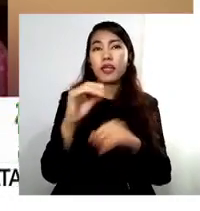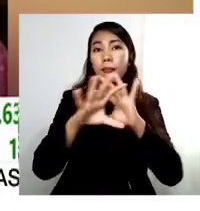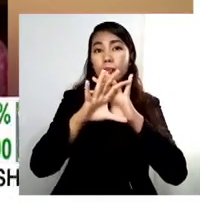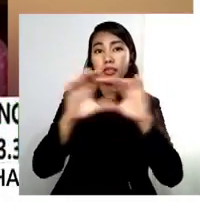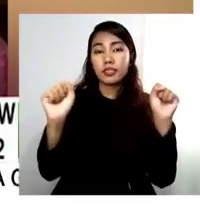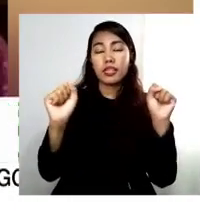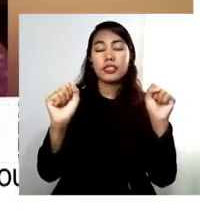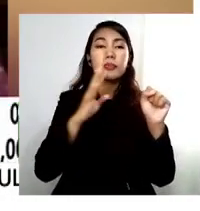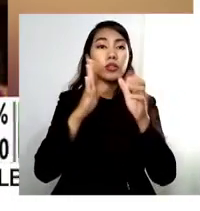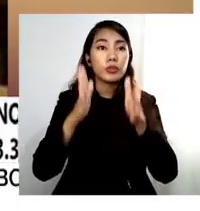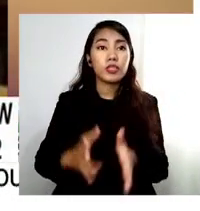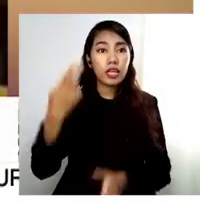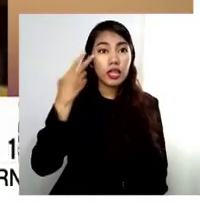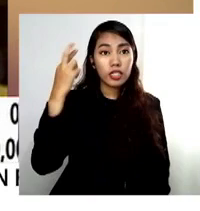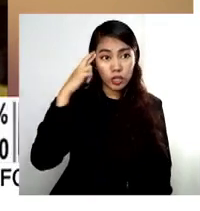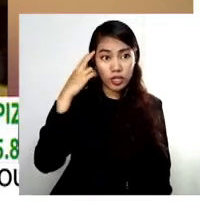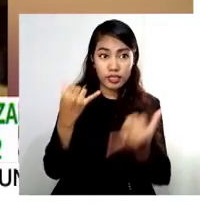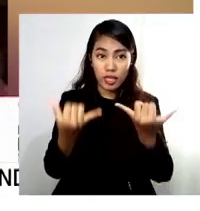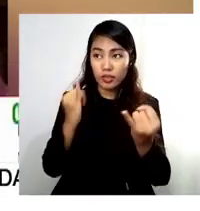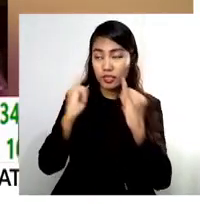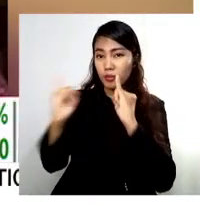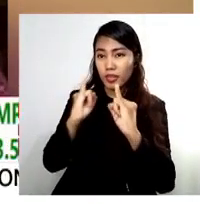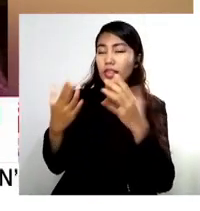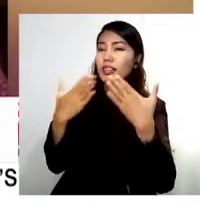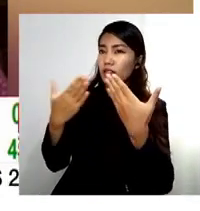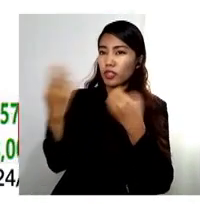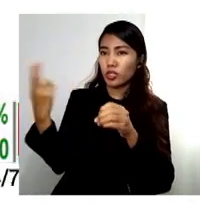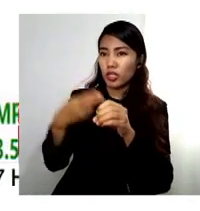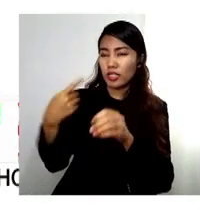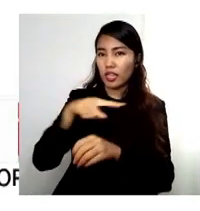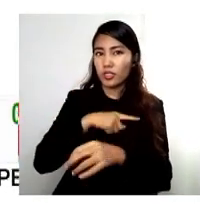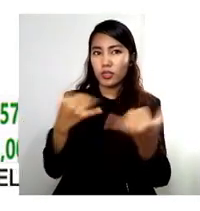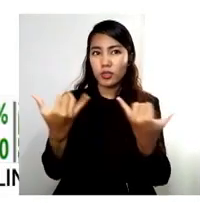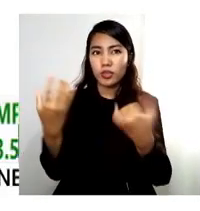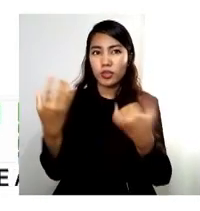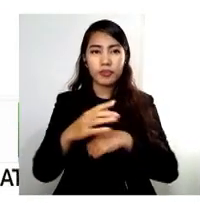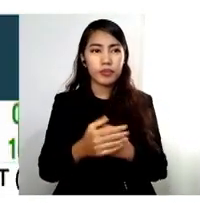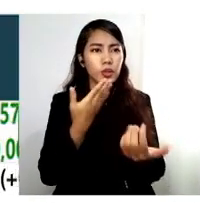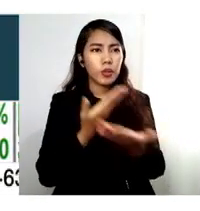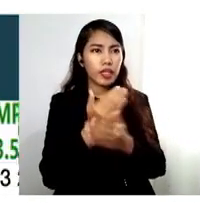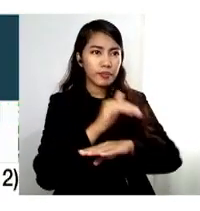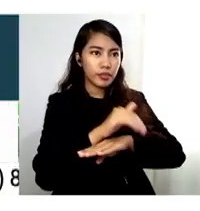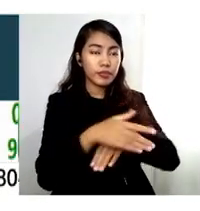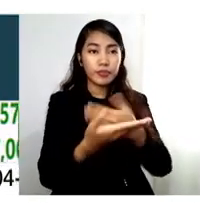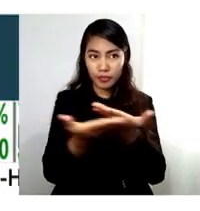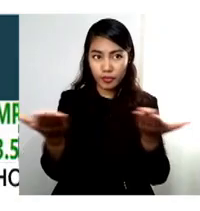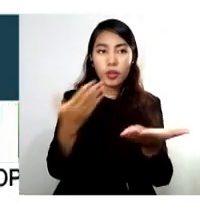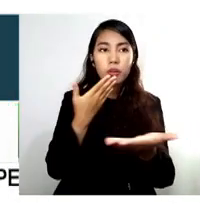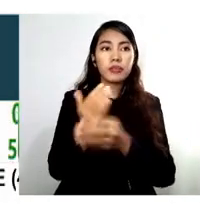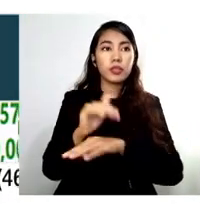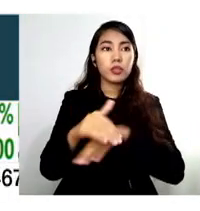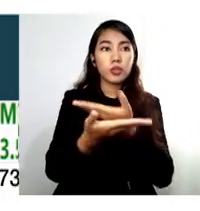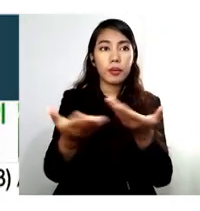us on the program. Good afternoon, Mr. Secretary. Thanks for joining us today. Good afternoon, Carmina, and good afternoon, Philippines. All right, so give us